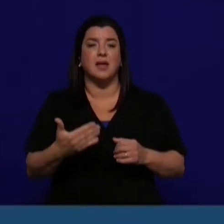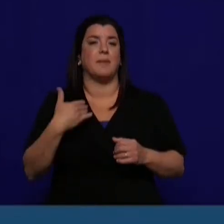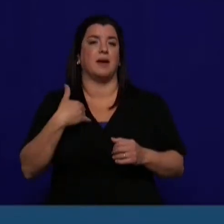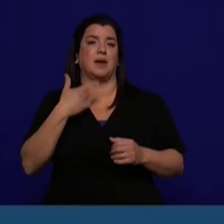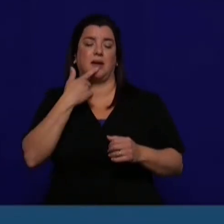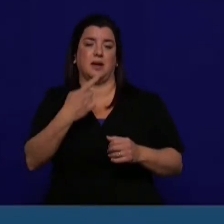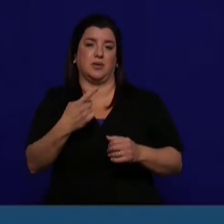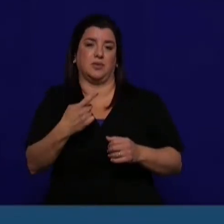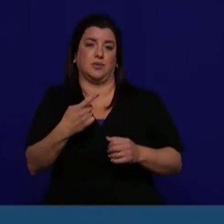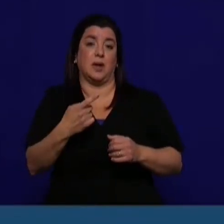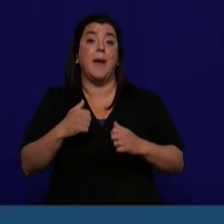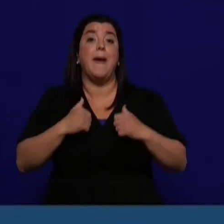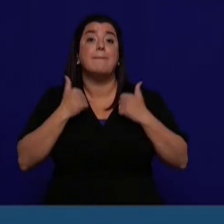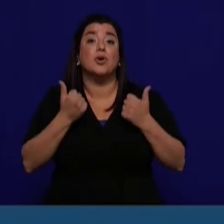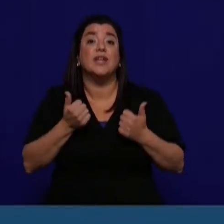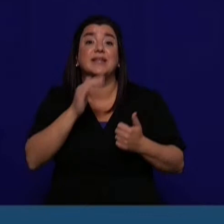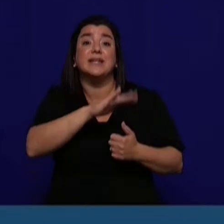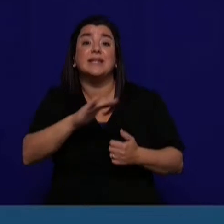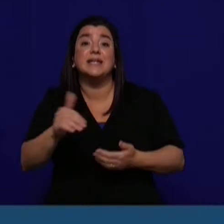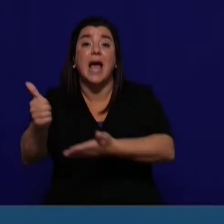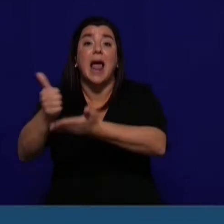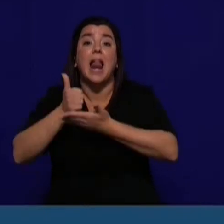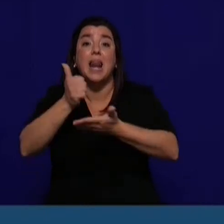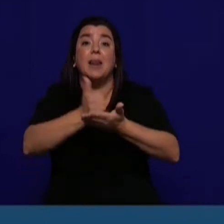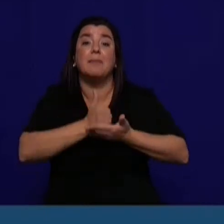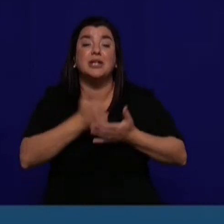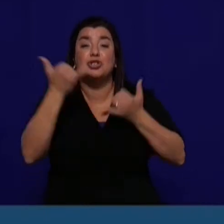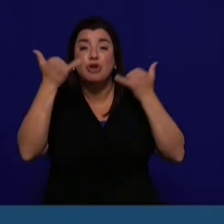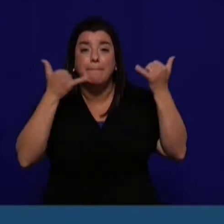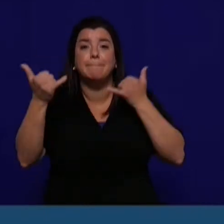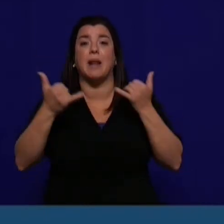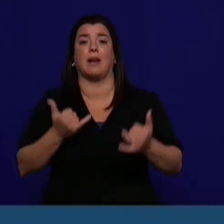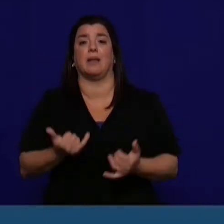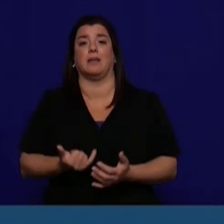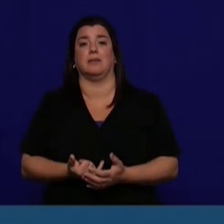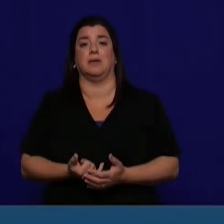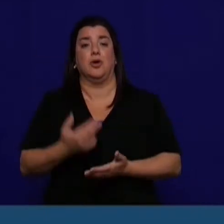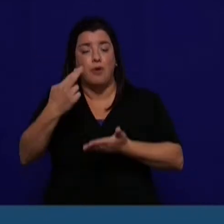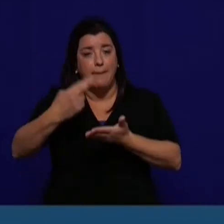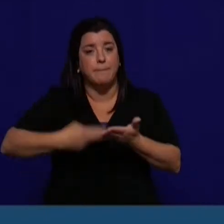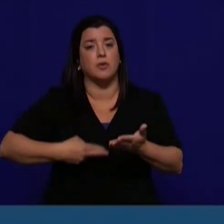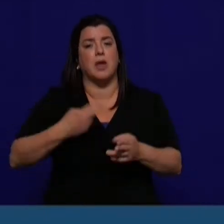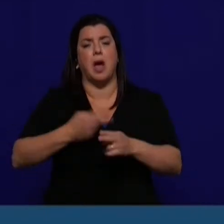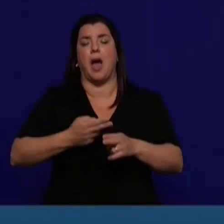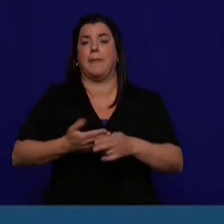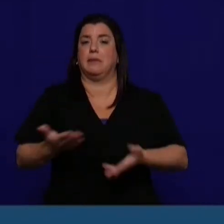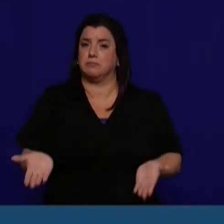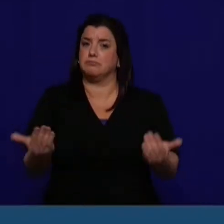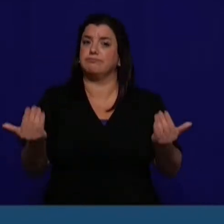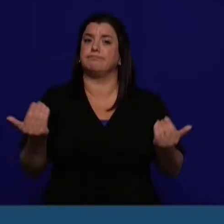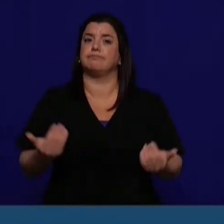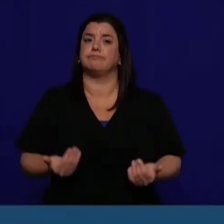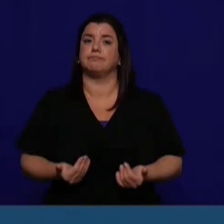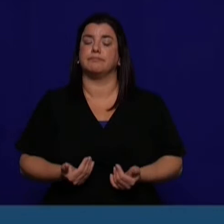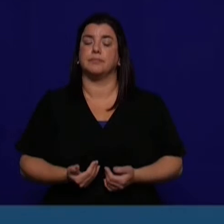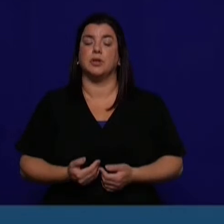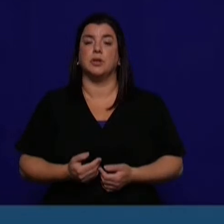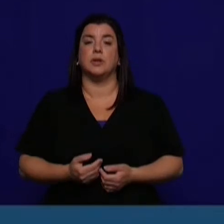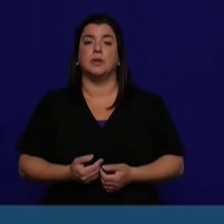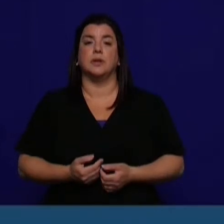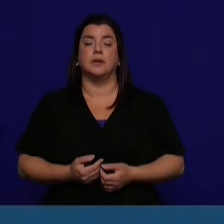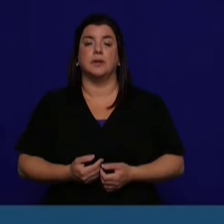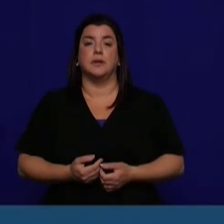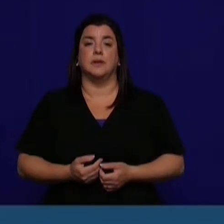importanti li konna lajnuna minant kulħadd. Iva, il-portijiet tagħna ġifir fejn jidħol il-katamaran hemmhekk ukoll